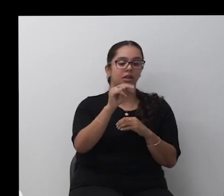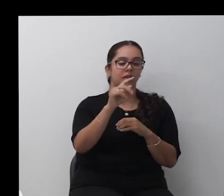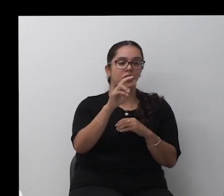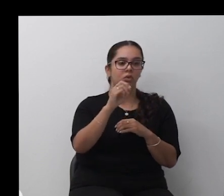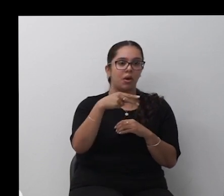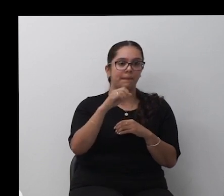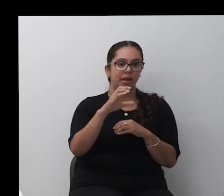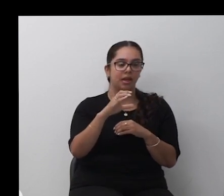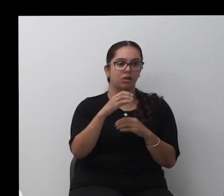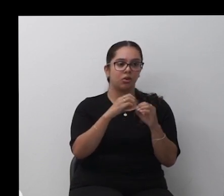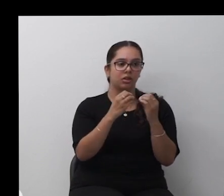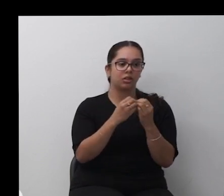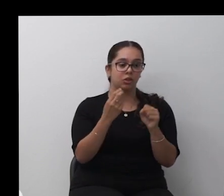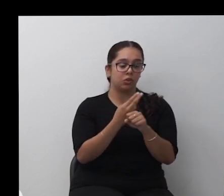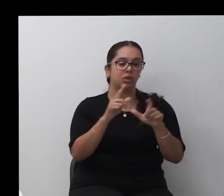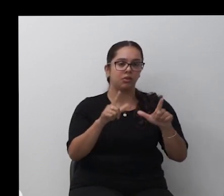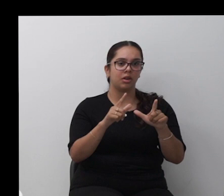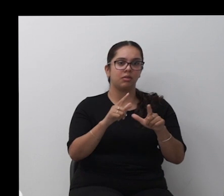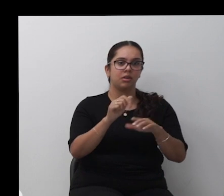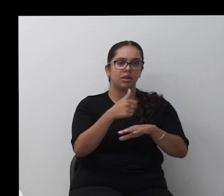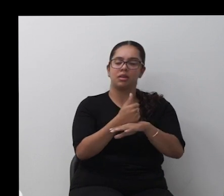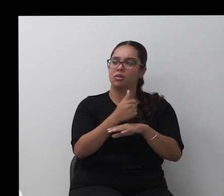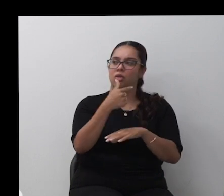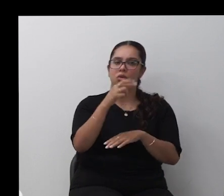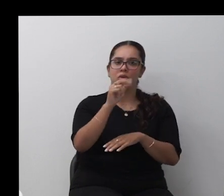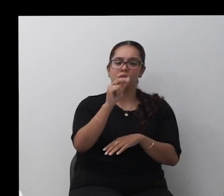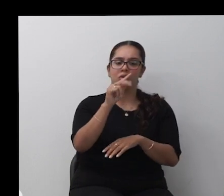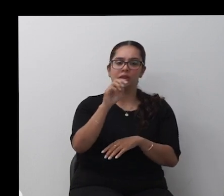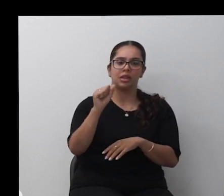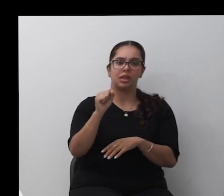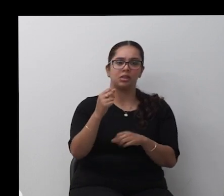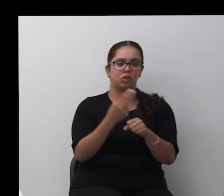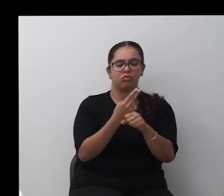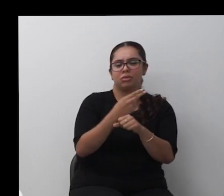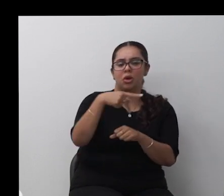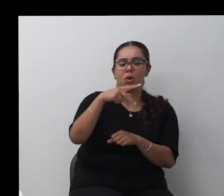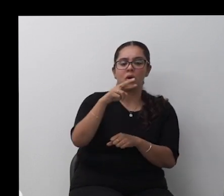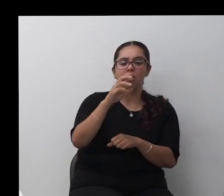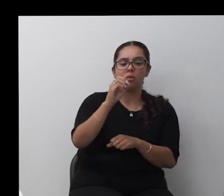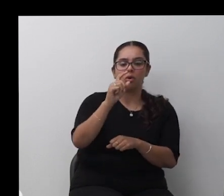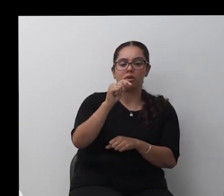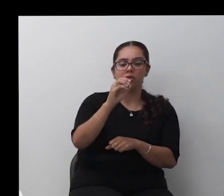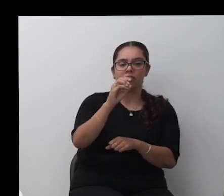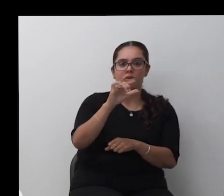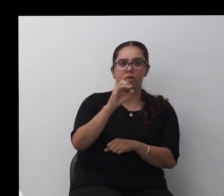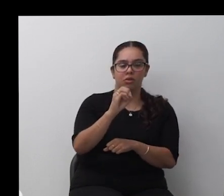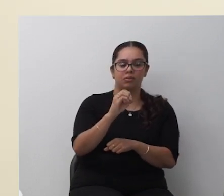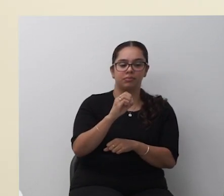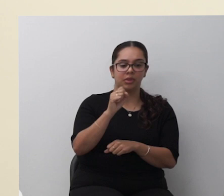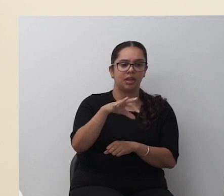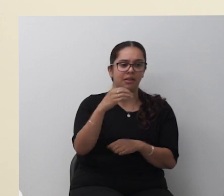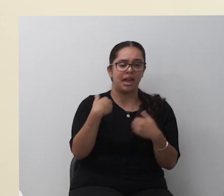framework to map out their grantees in a particular portfolio And so what you often can find is that there